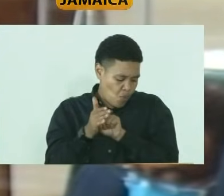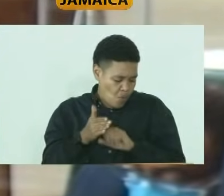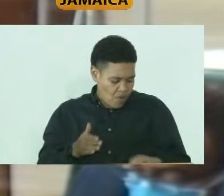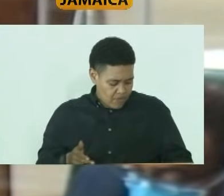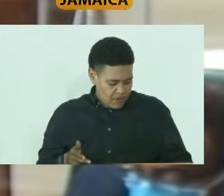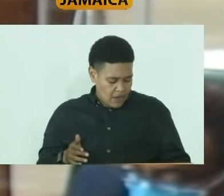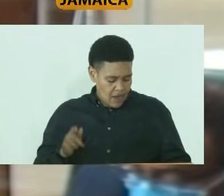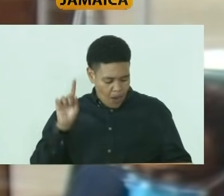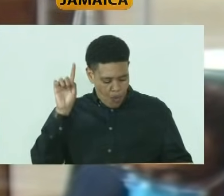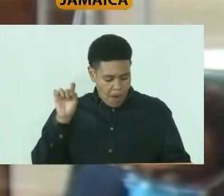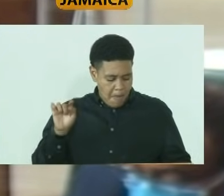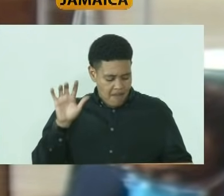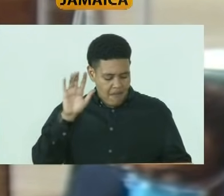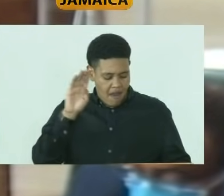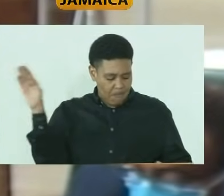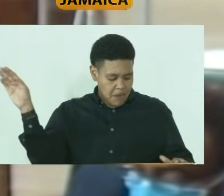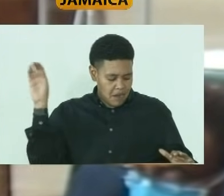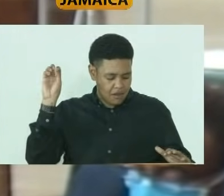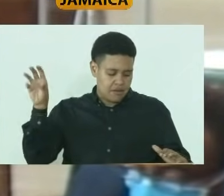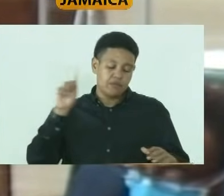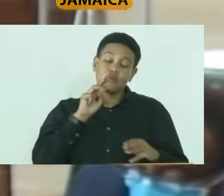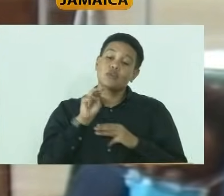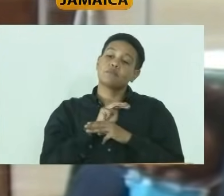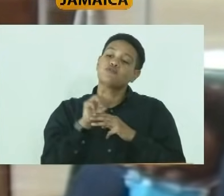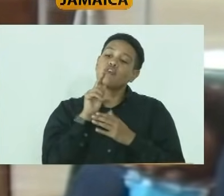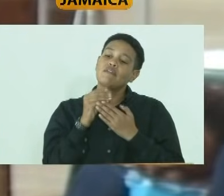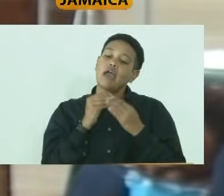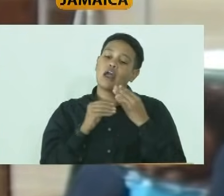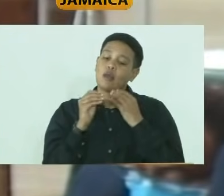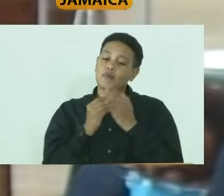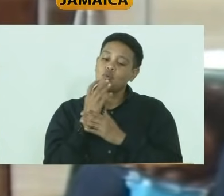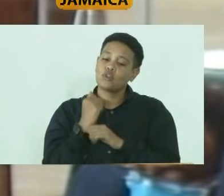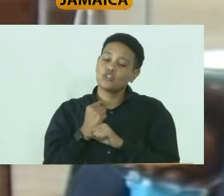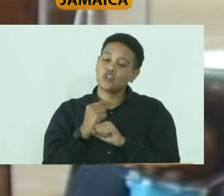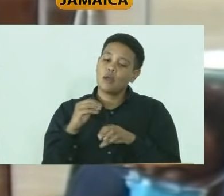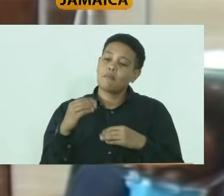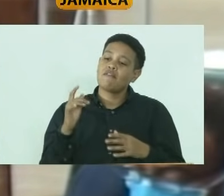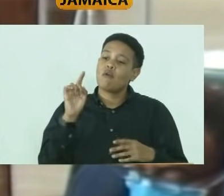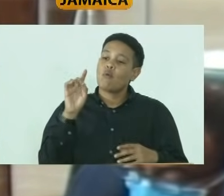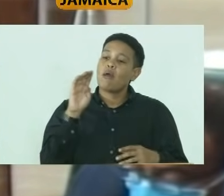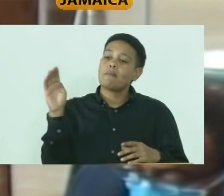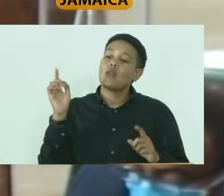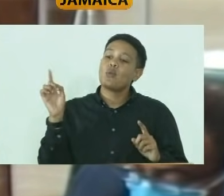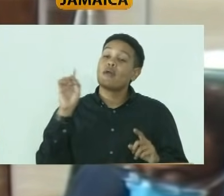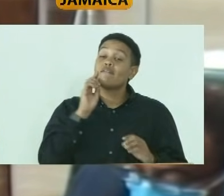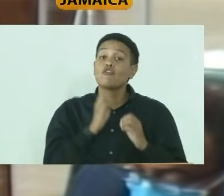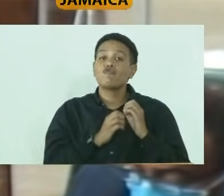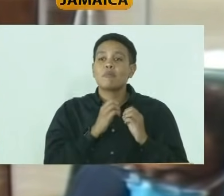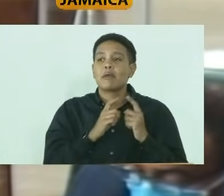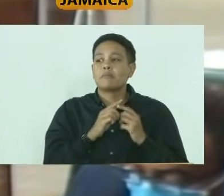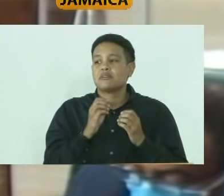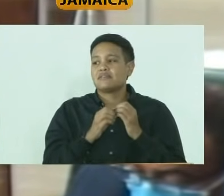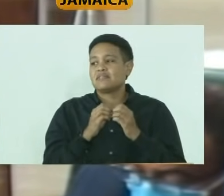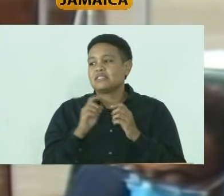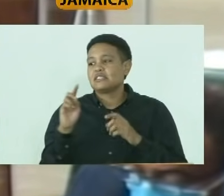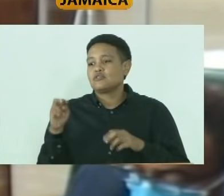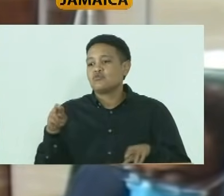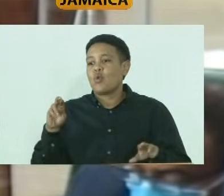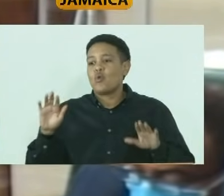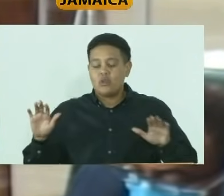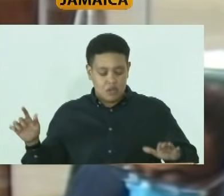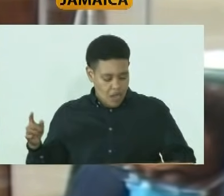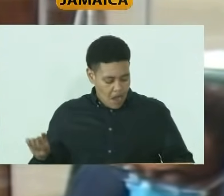and $1.5 billion to the Ministry of Economic Growth and Job Creation, $1 billion of which is for repairs and maintenance of secondary